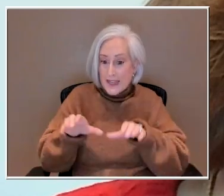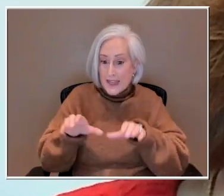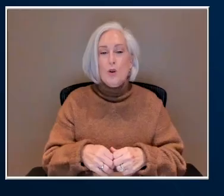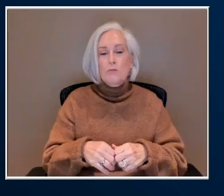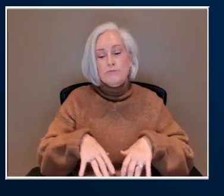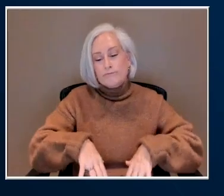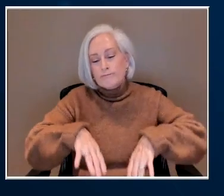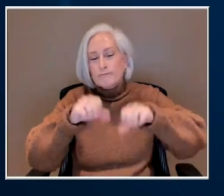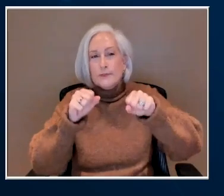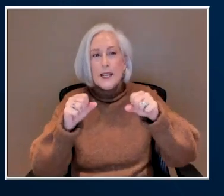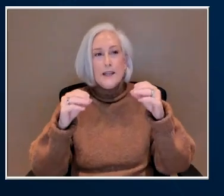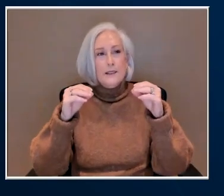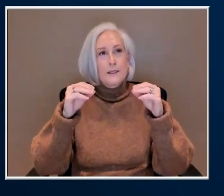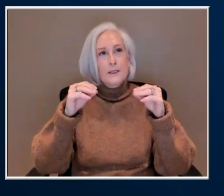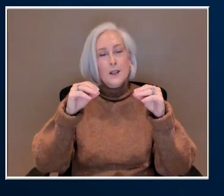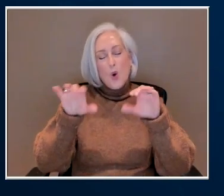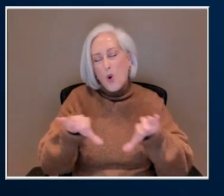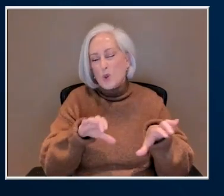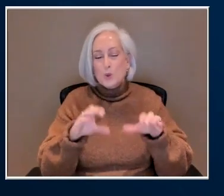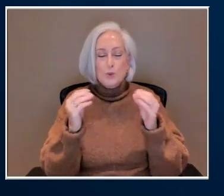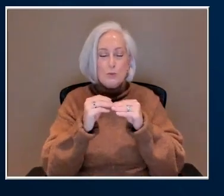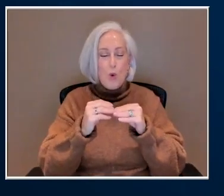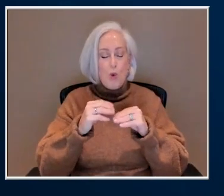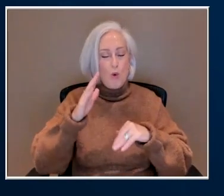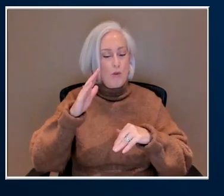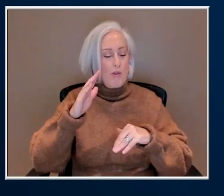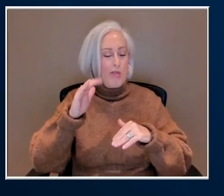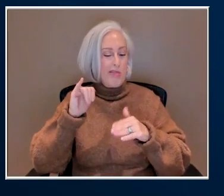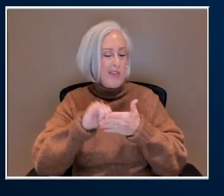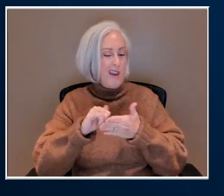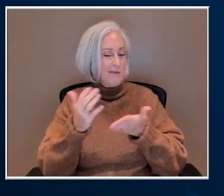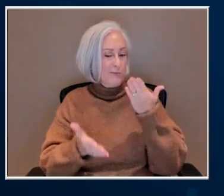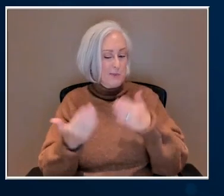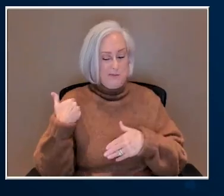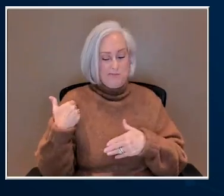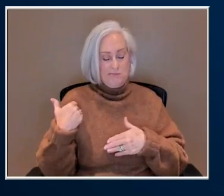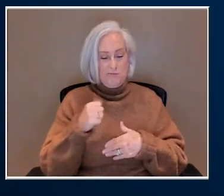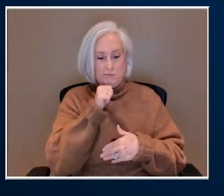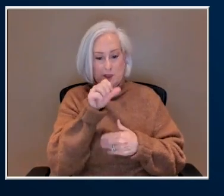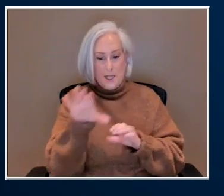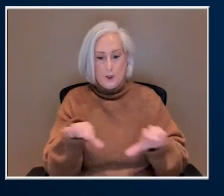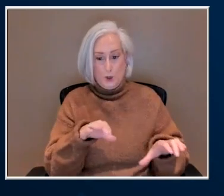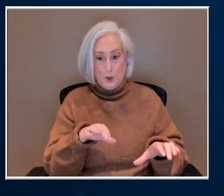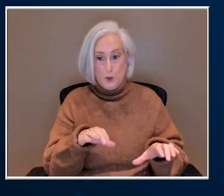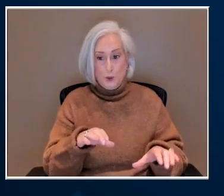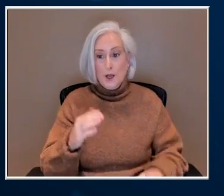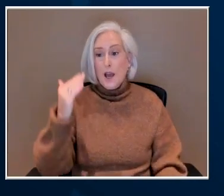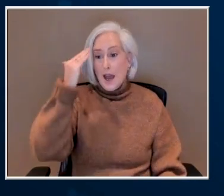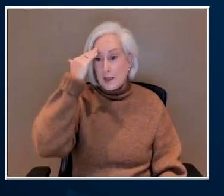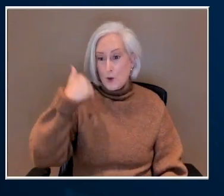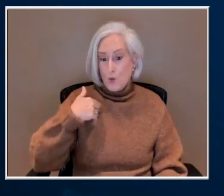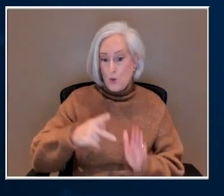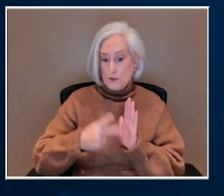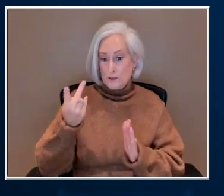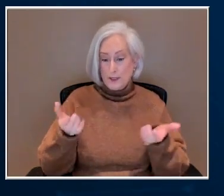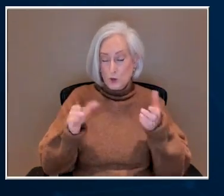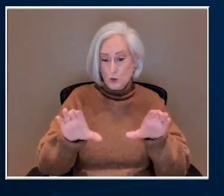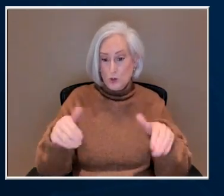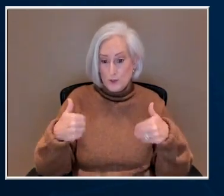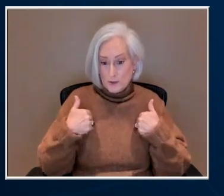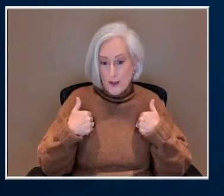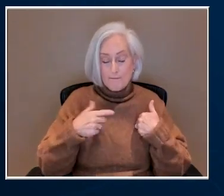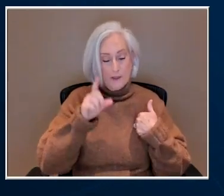do more things that I wouldn't have necessarily done before. Just because I know, like, I have a second chance now, like, I need to do